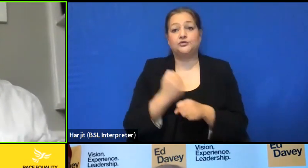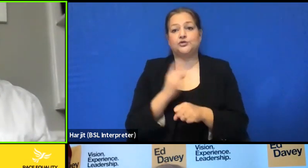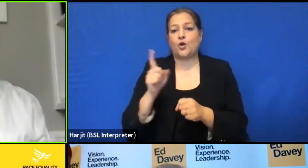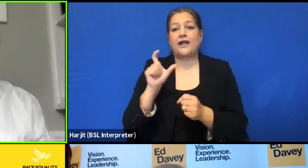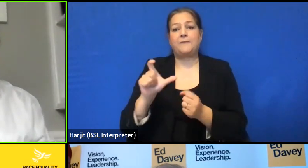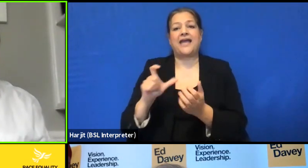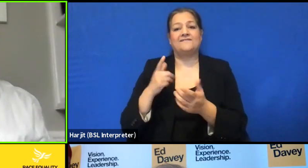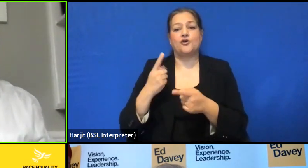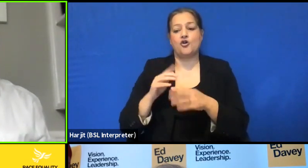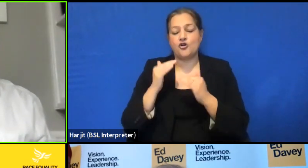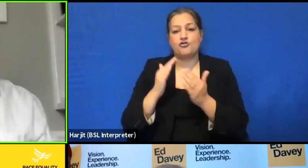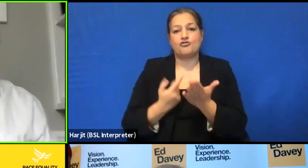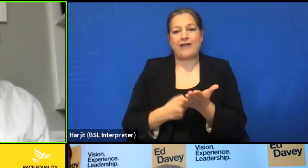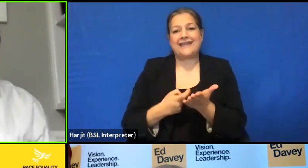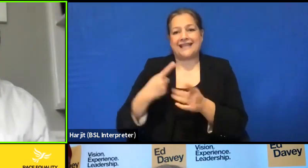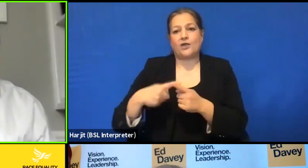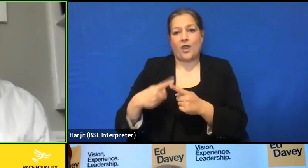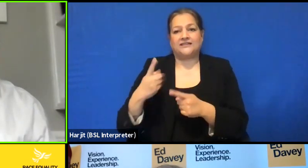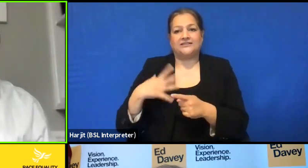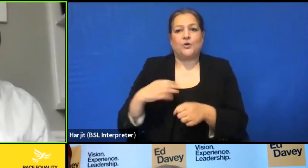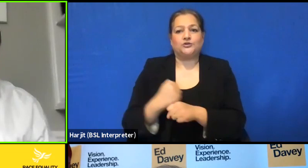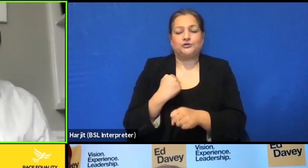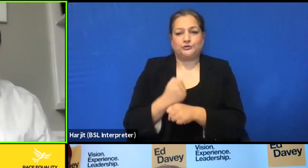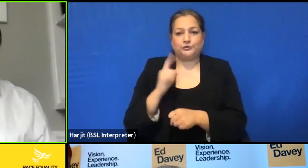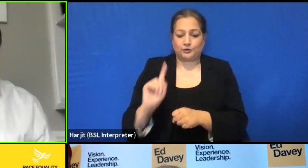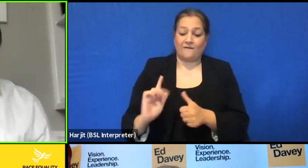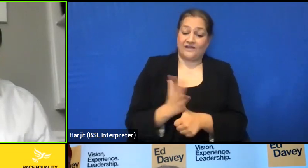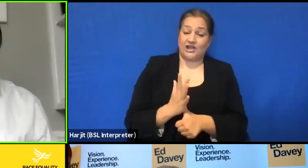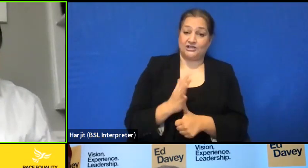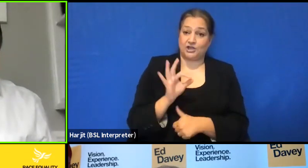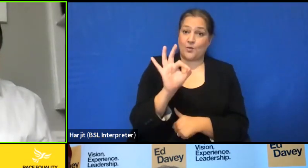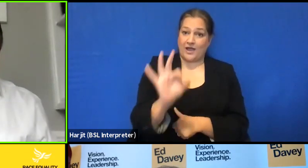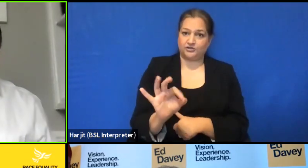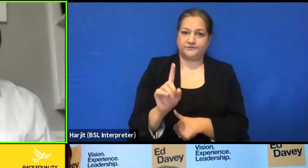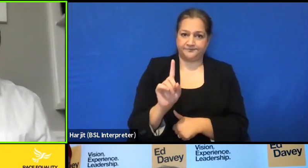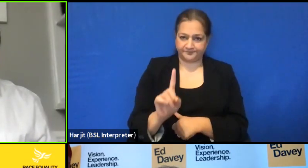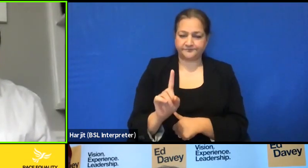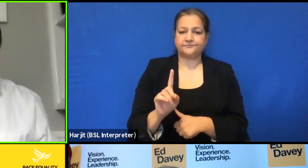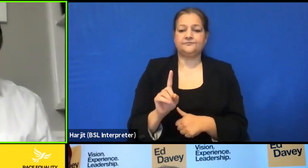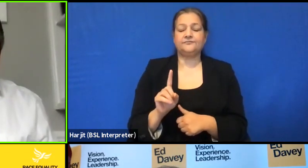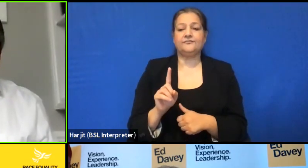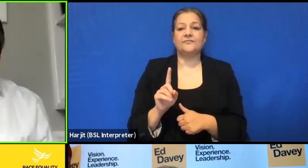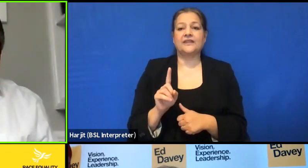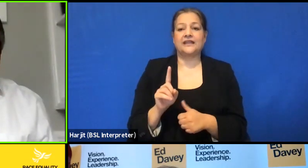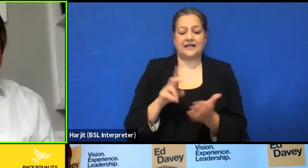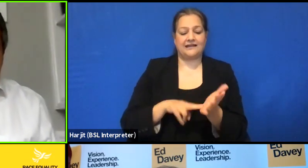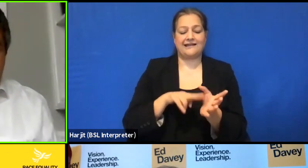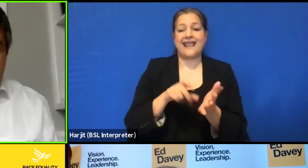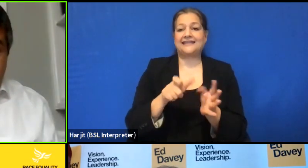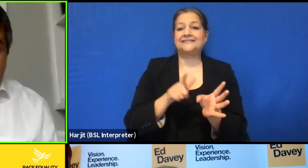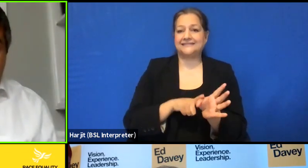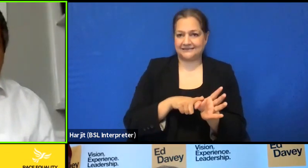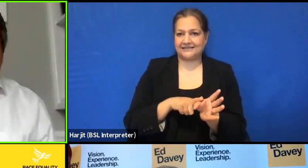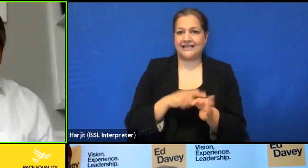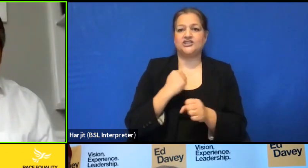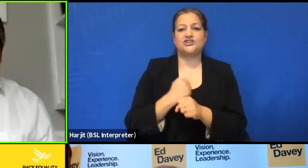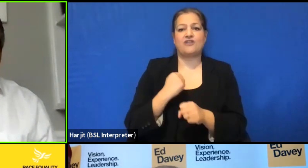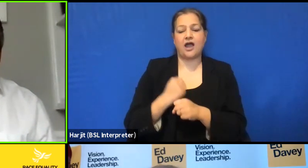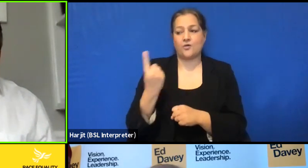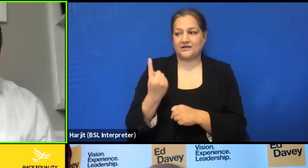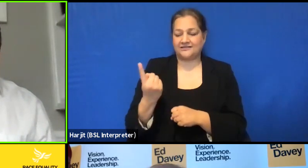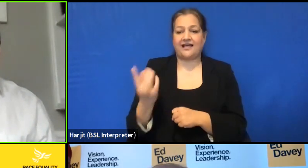make sure race is central. Let me jump straight to the first question. And this is a question from Nancy Girara,